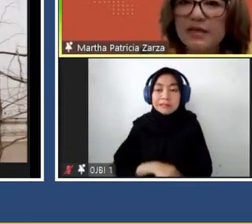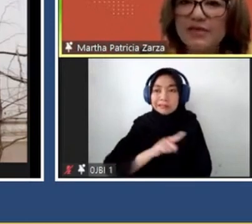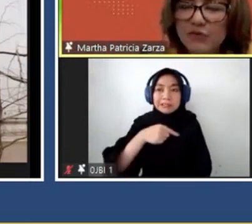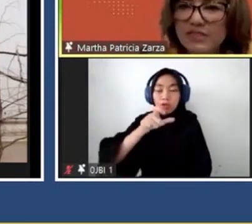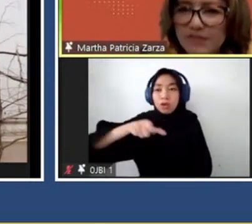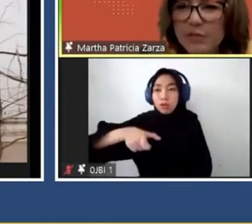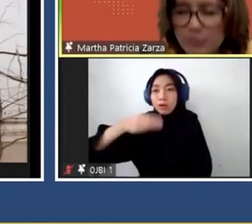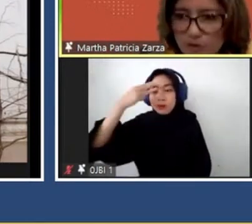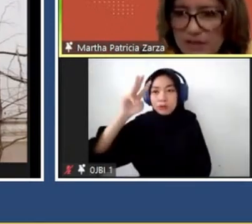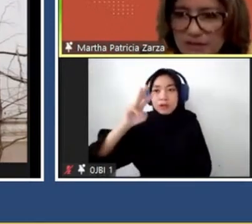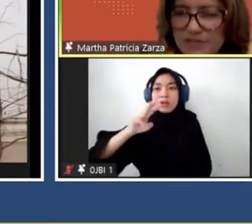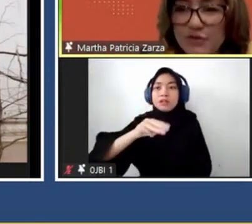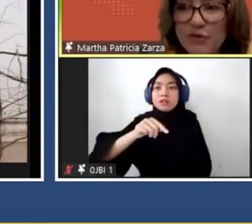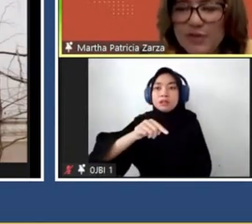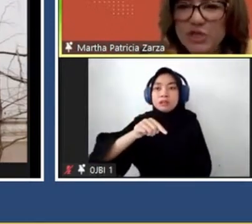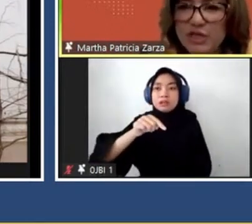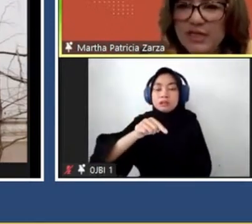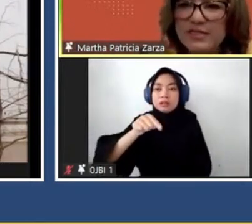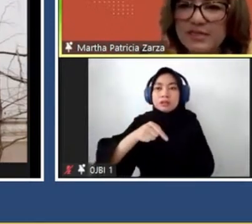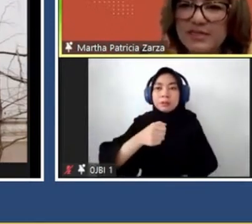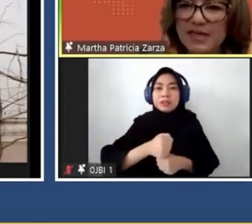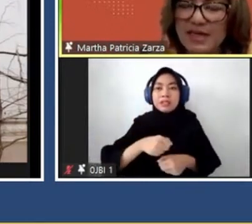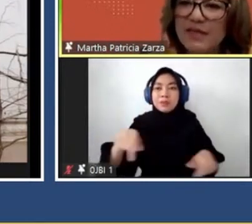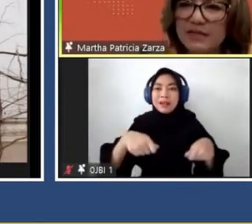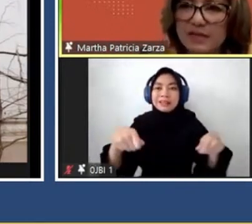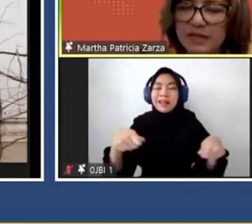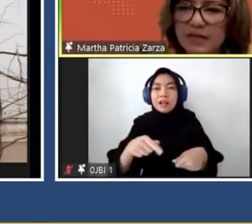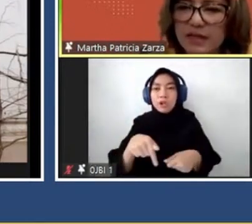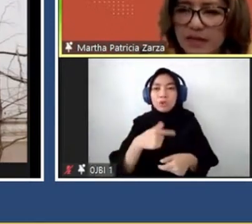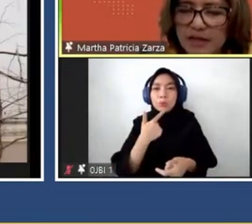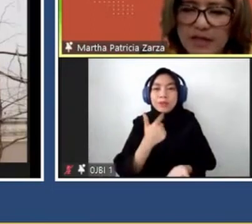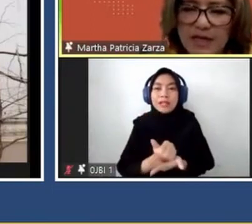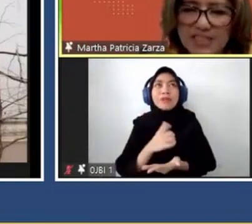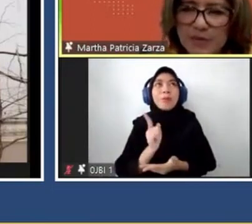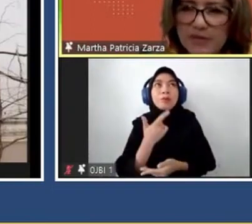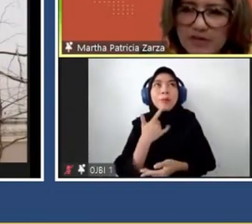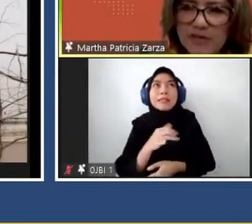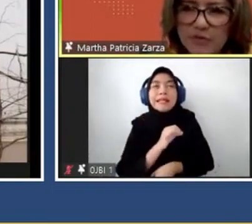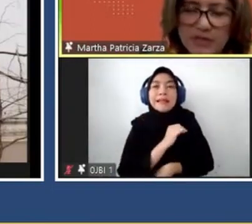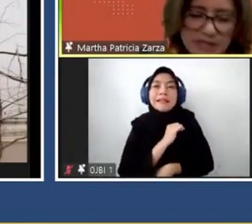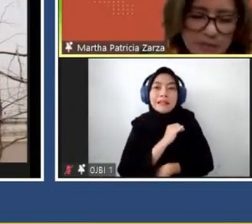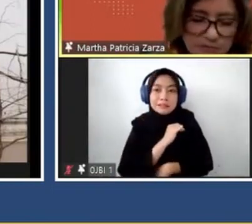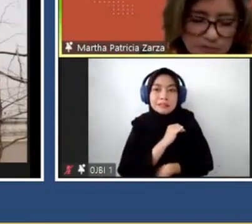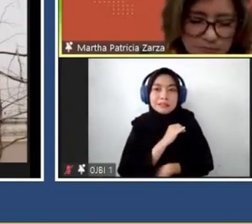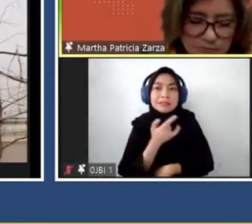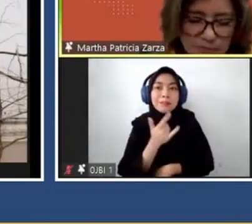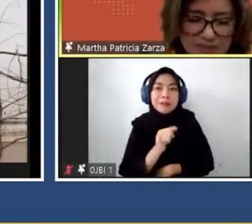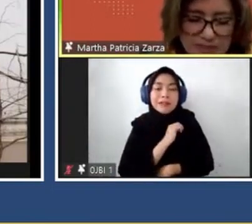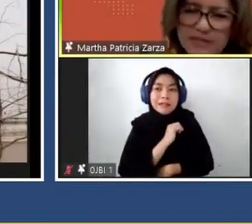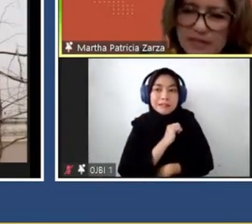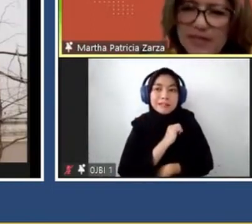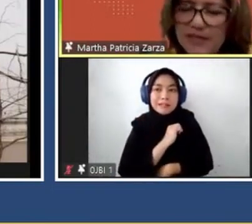Mexicans, the food is very important. Gastronomy in general is an identity aspect, very important aspect